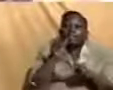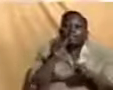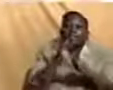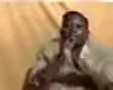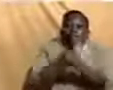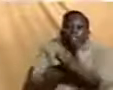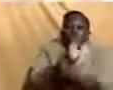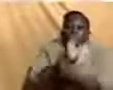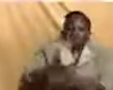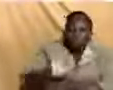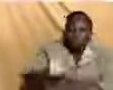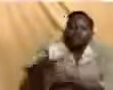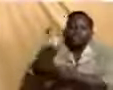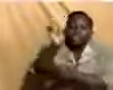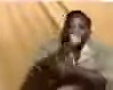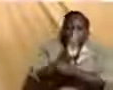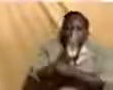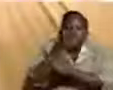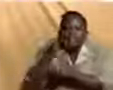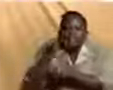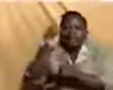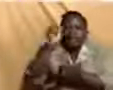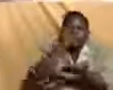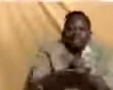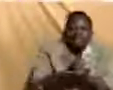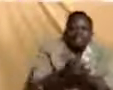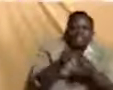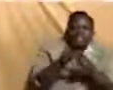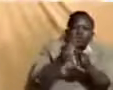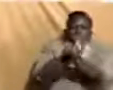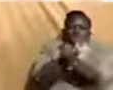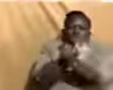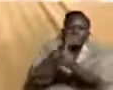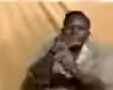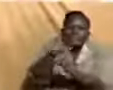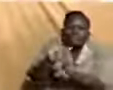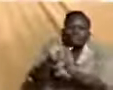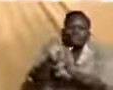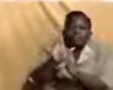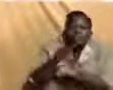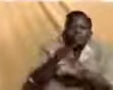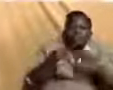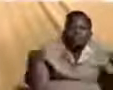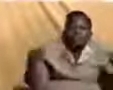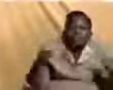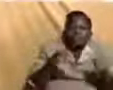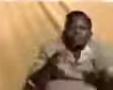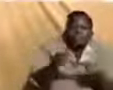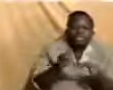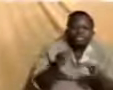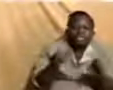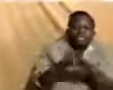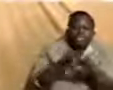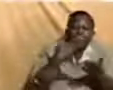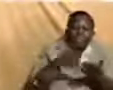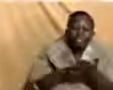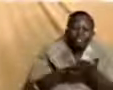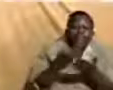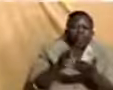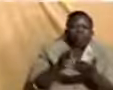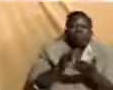themselves and using their position, their office, to protect themselves as opposed to stick to the letter and spirit of the